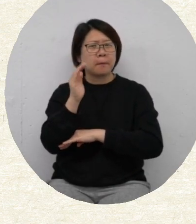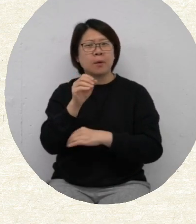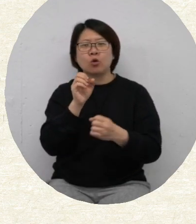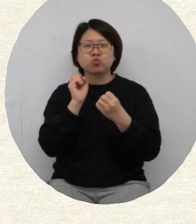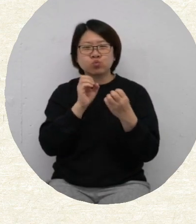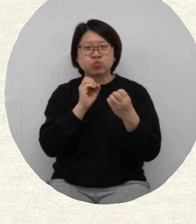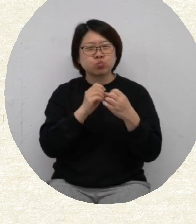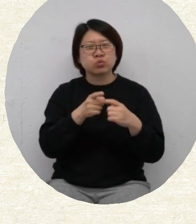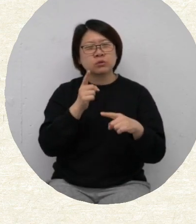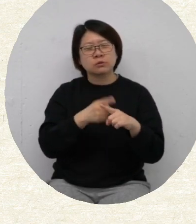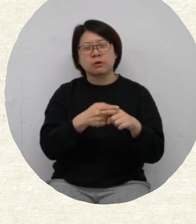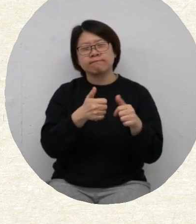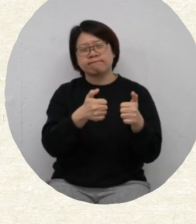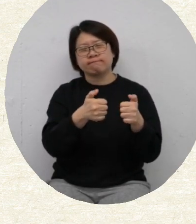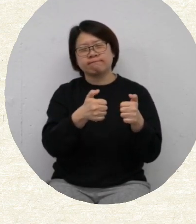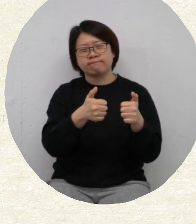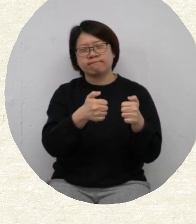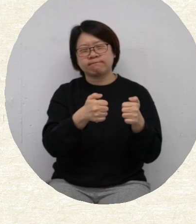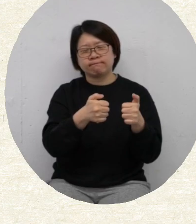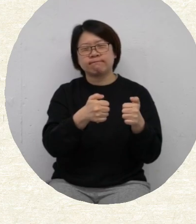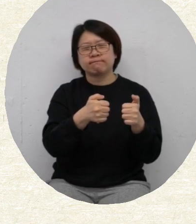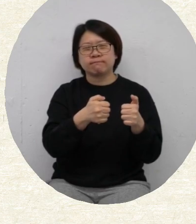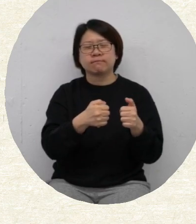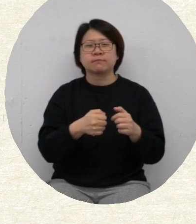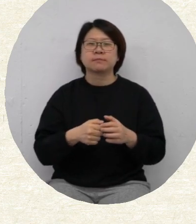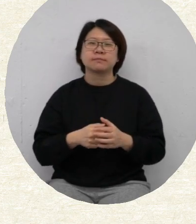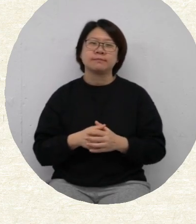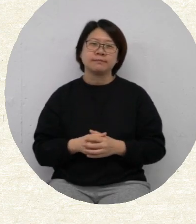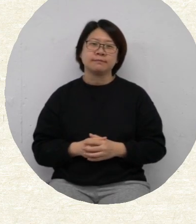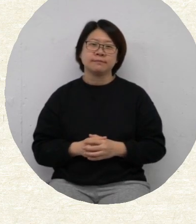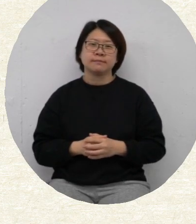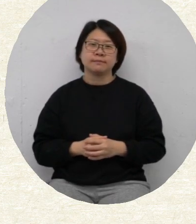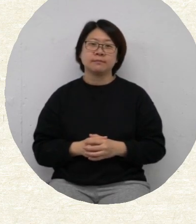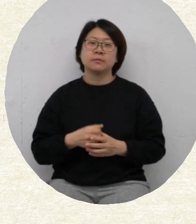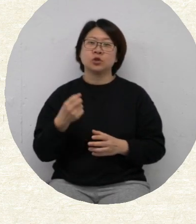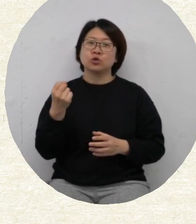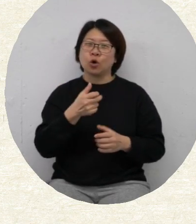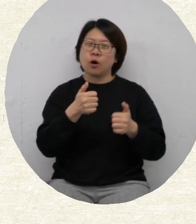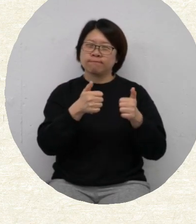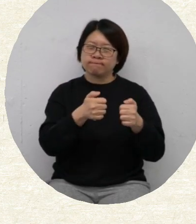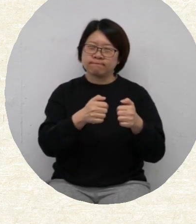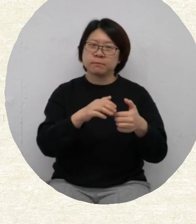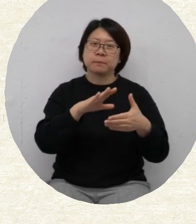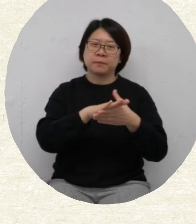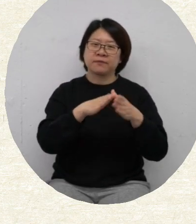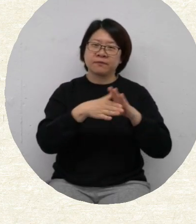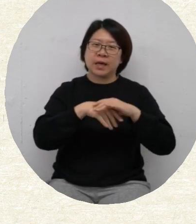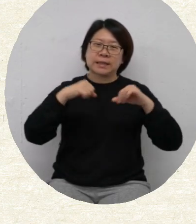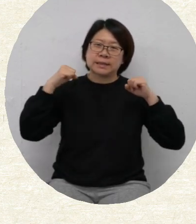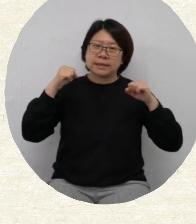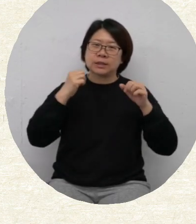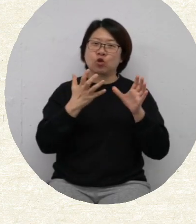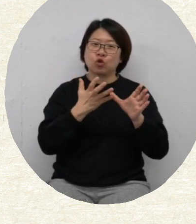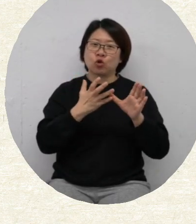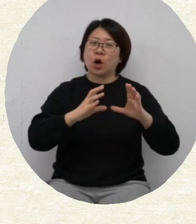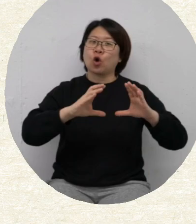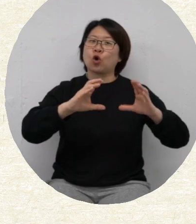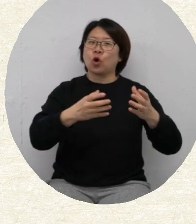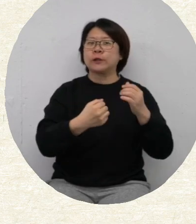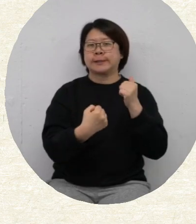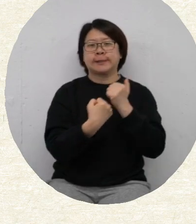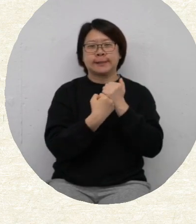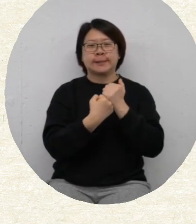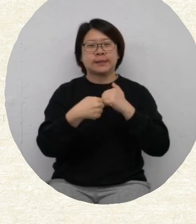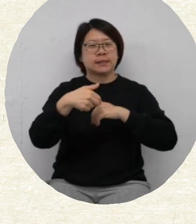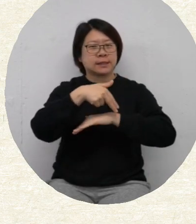or plus your presentation. Thank you so much, Yoonmi. And we would like to thank the Cultural, Sports